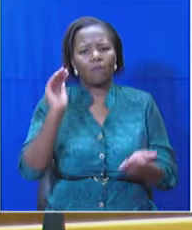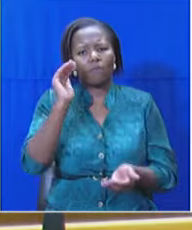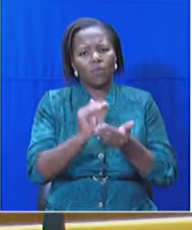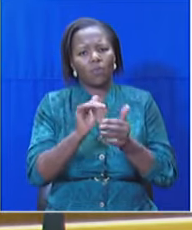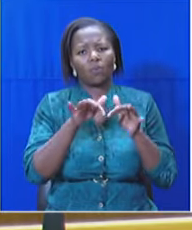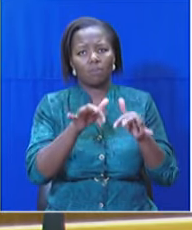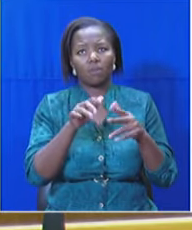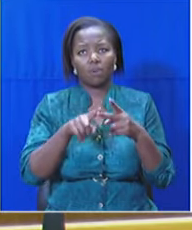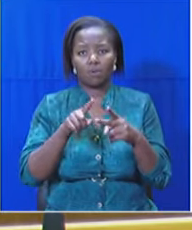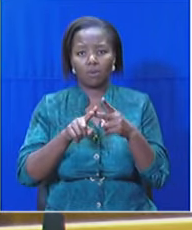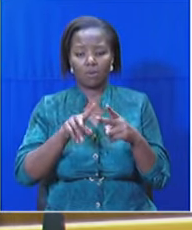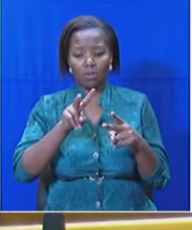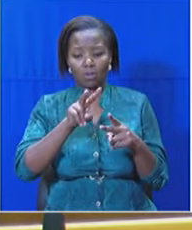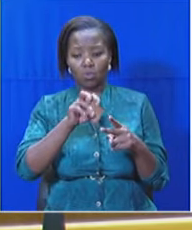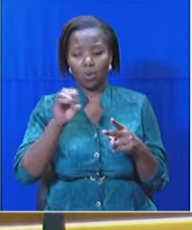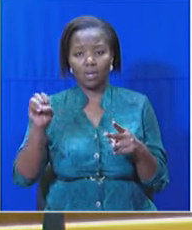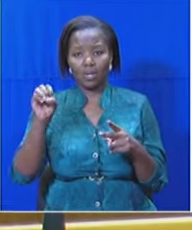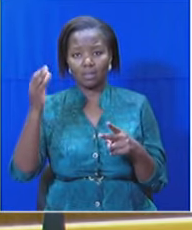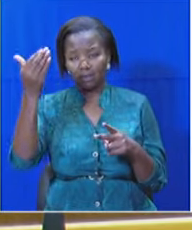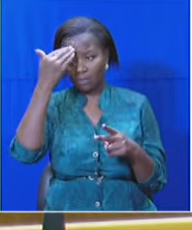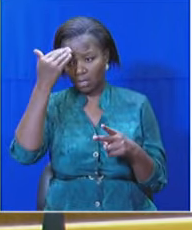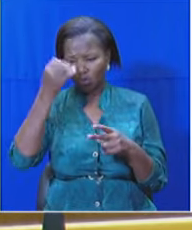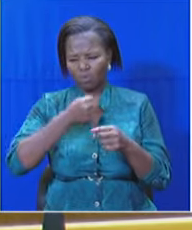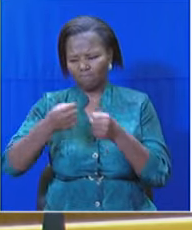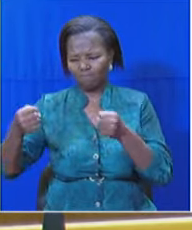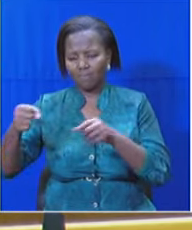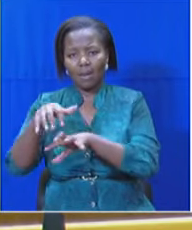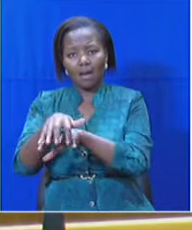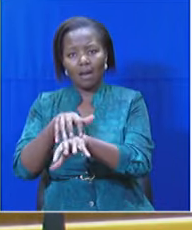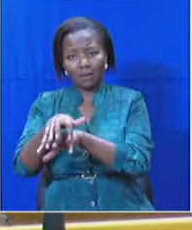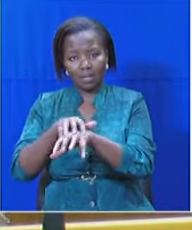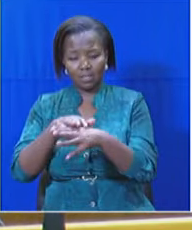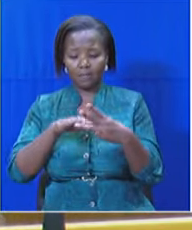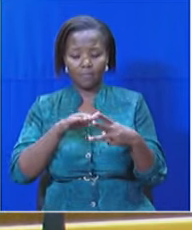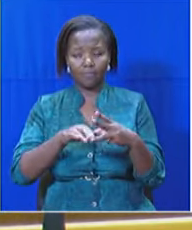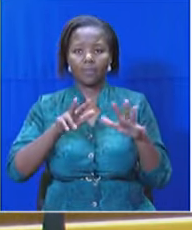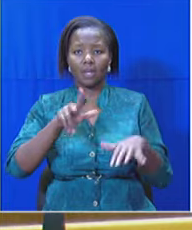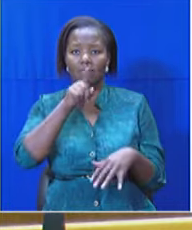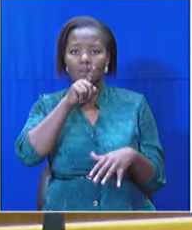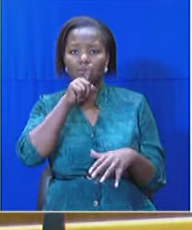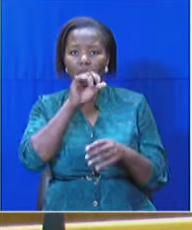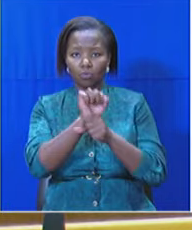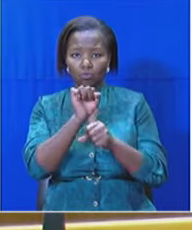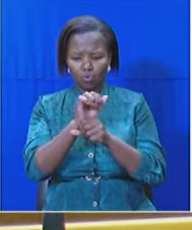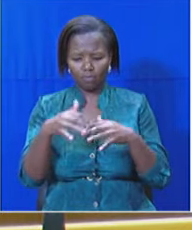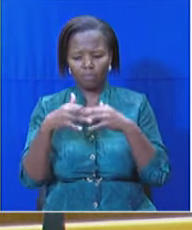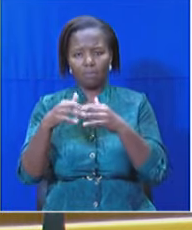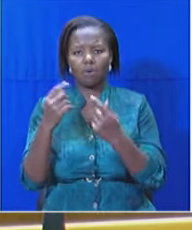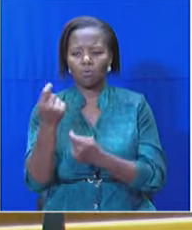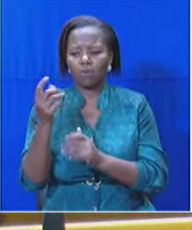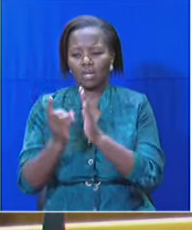graduates will be trained and deployed in rural agricultural projects. 8,000 jobs will be created through rural development